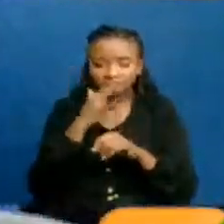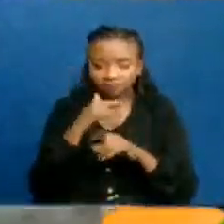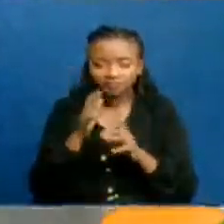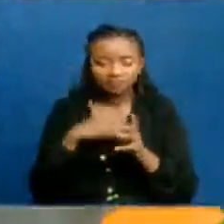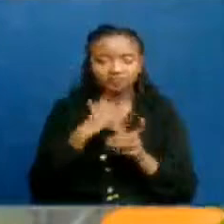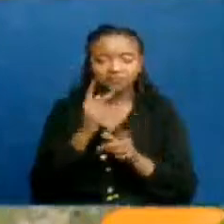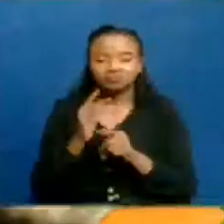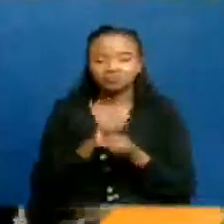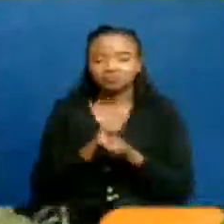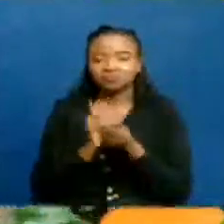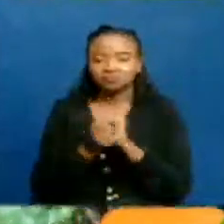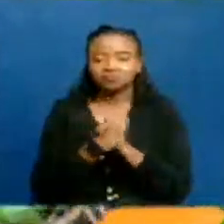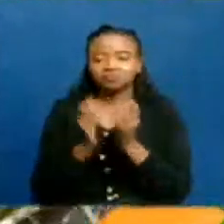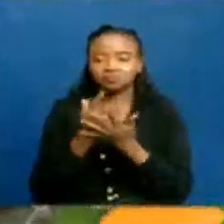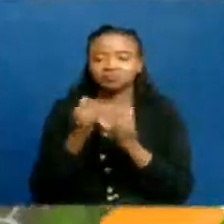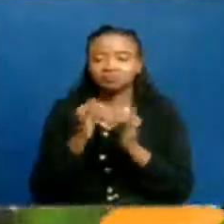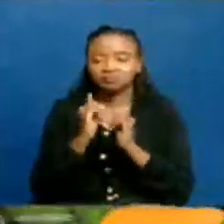Beach,